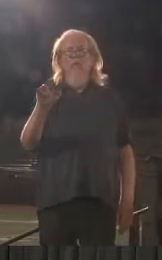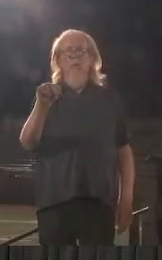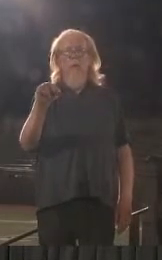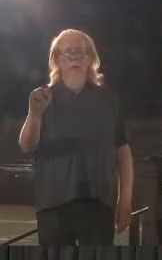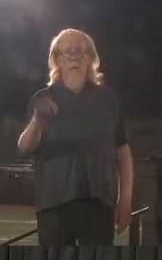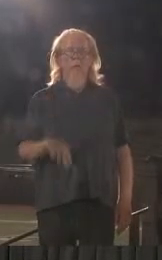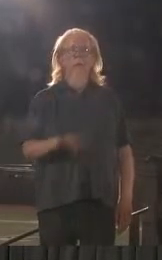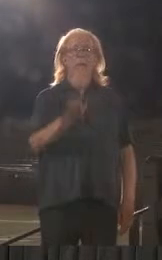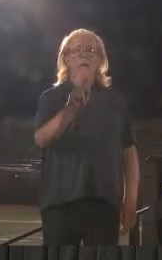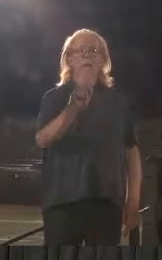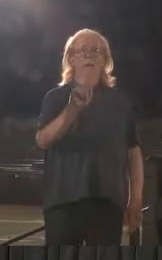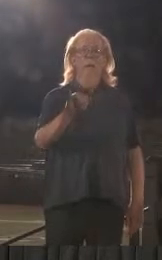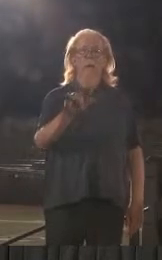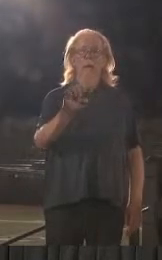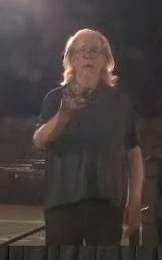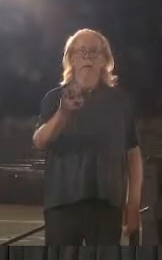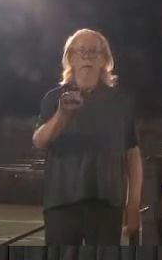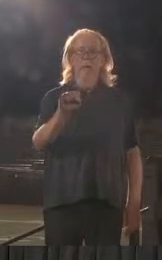Kayla Espinoza,